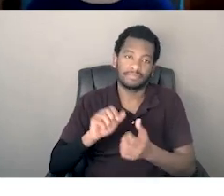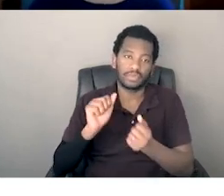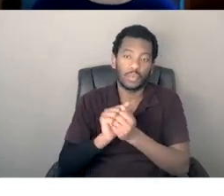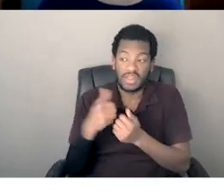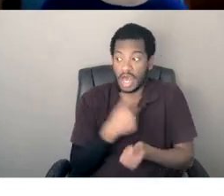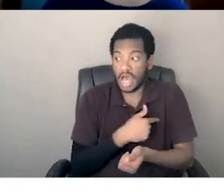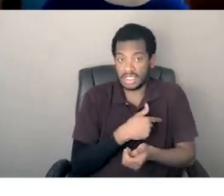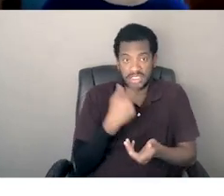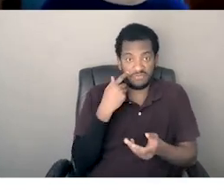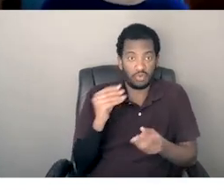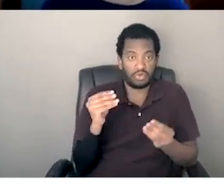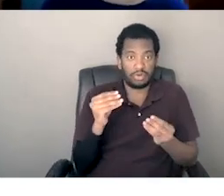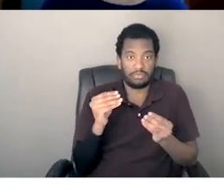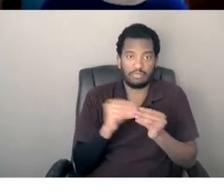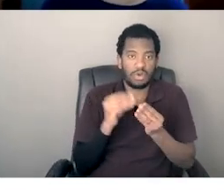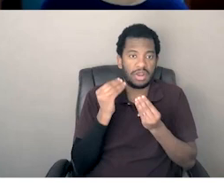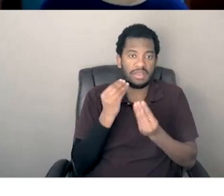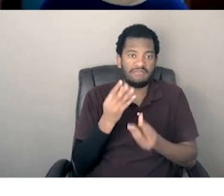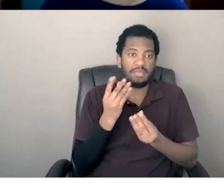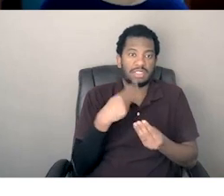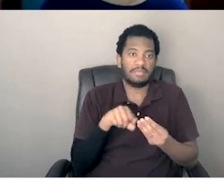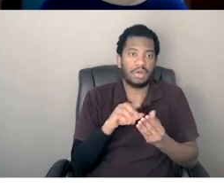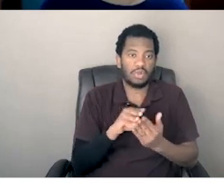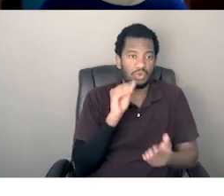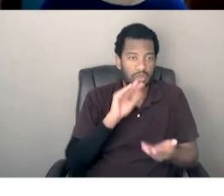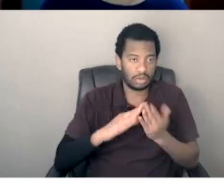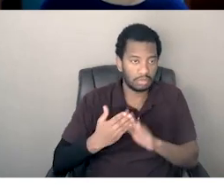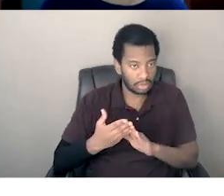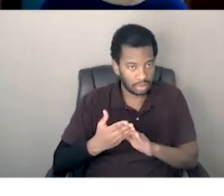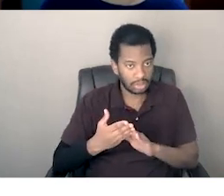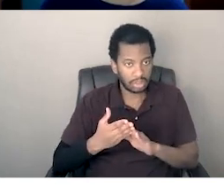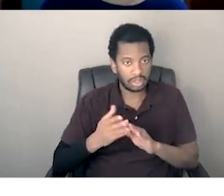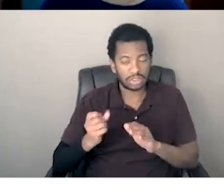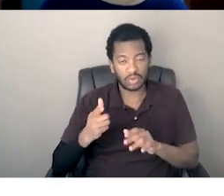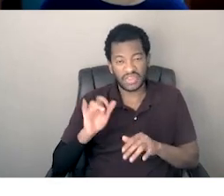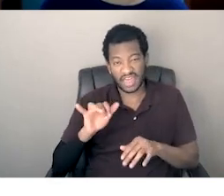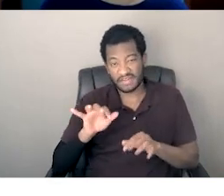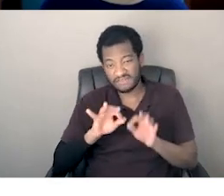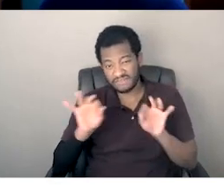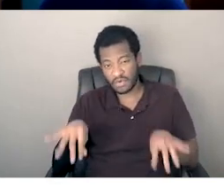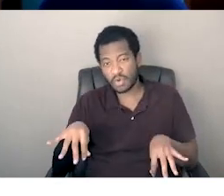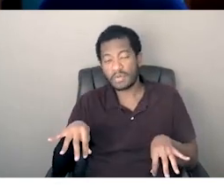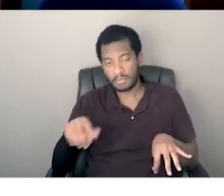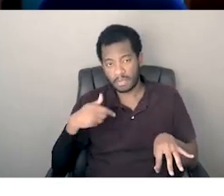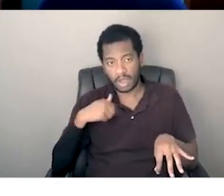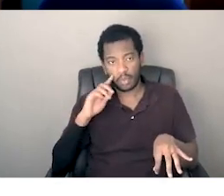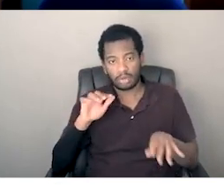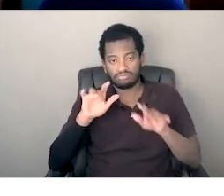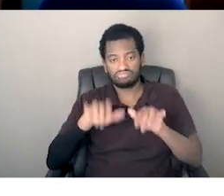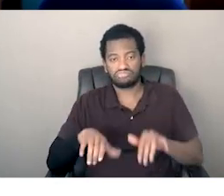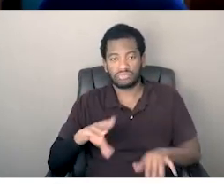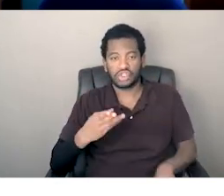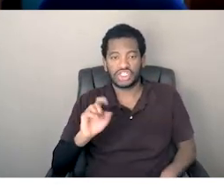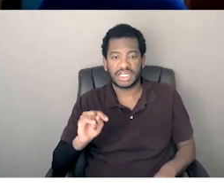give you information about the learning community. I'm going to find that form and drop that in the chat right here. Learning